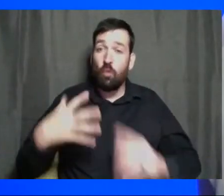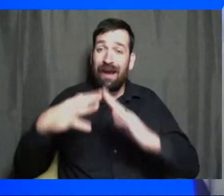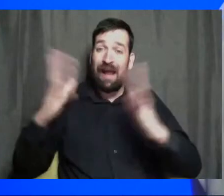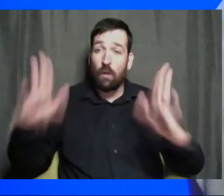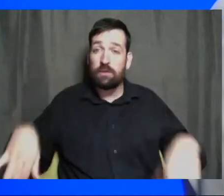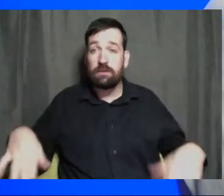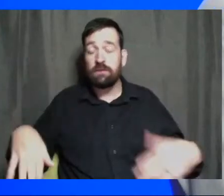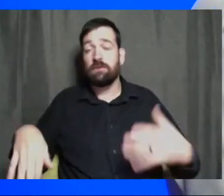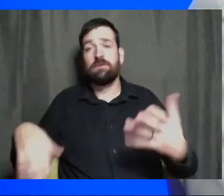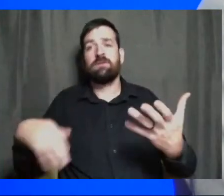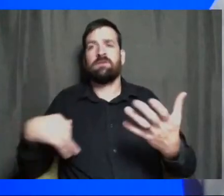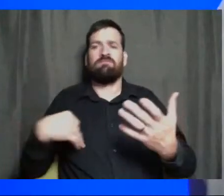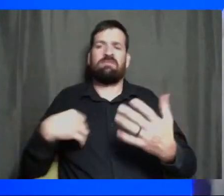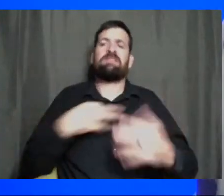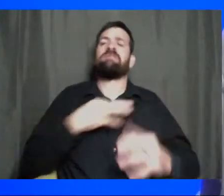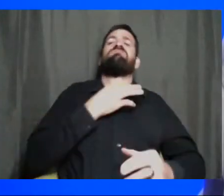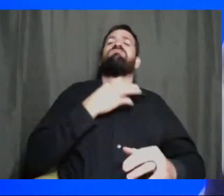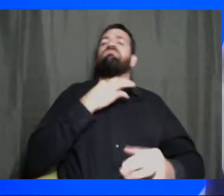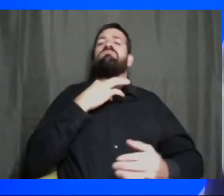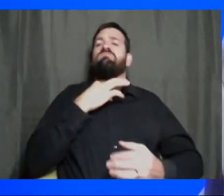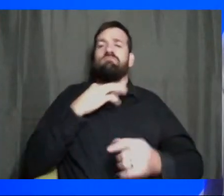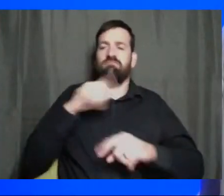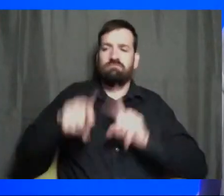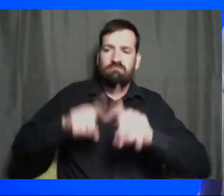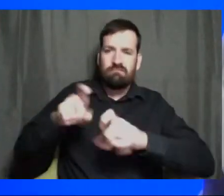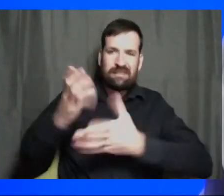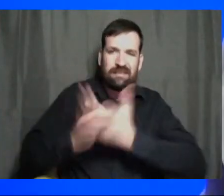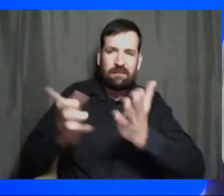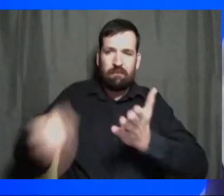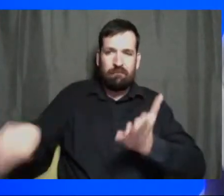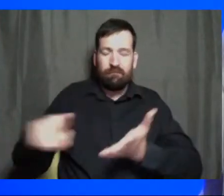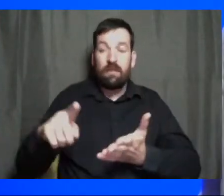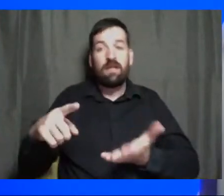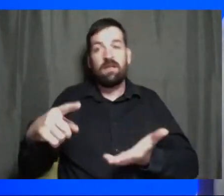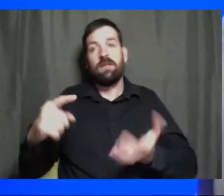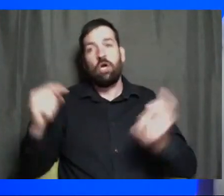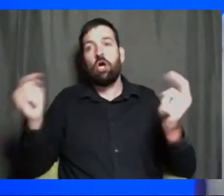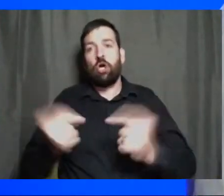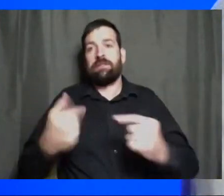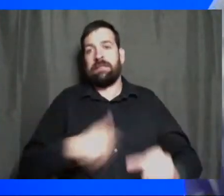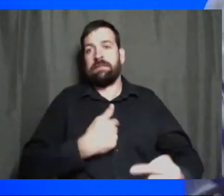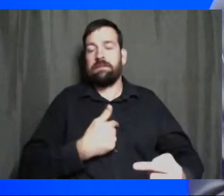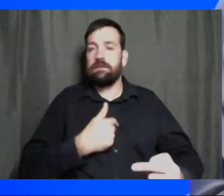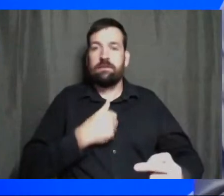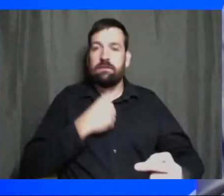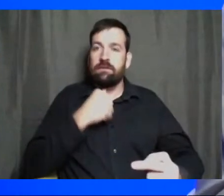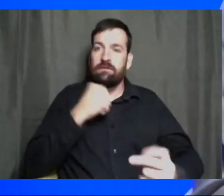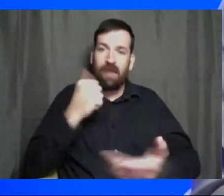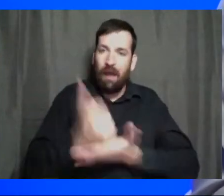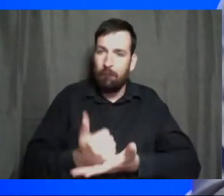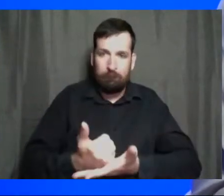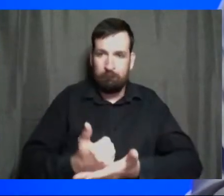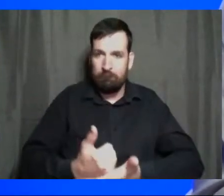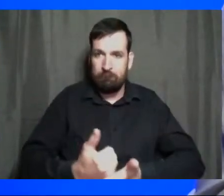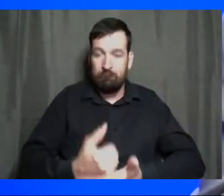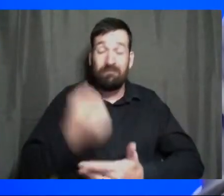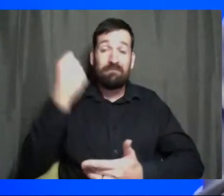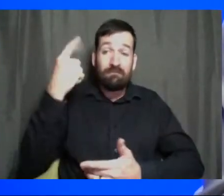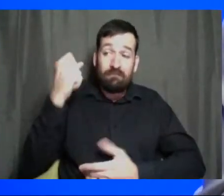question some of these things. So it hurts. It doesn't help at all. But I think the work that you